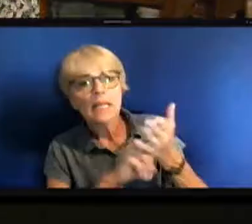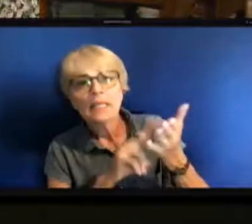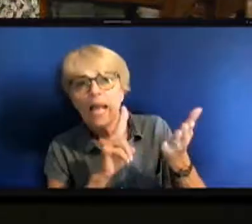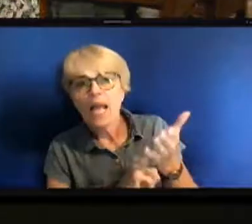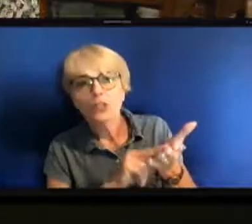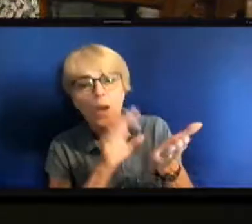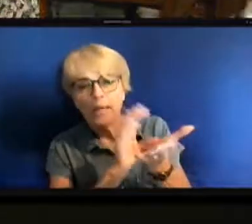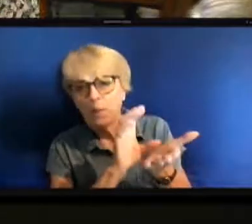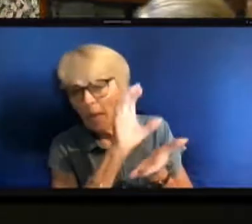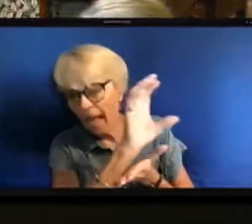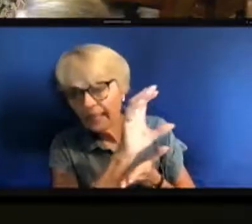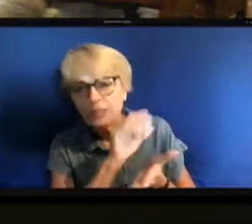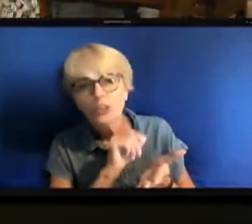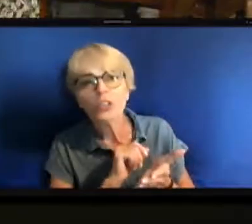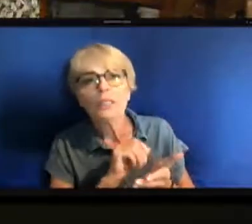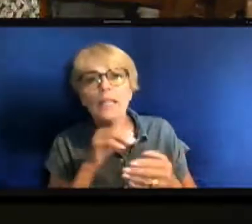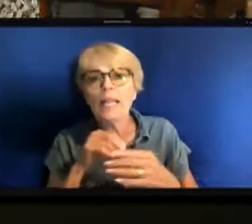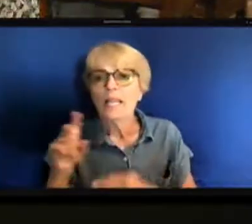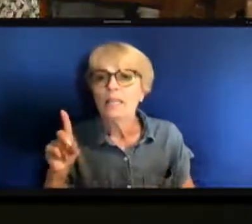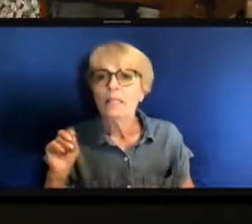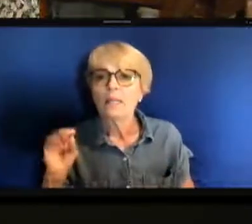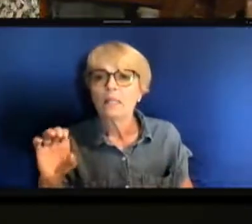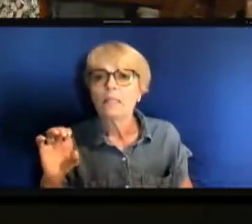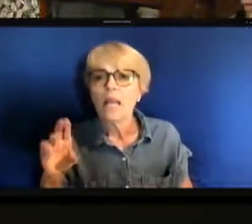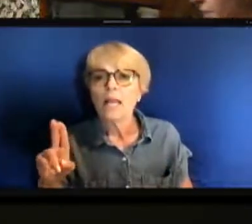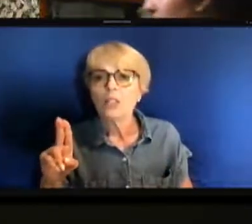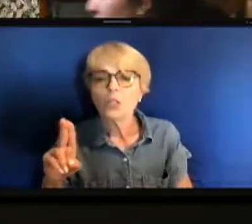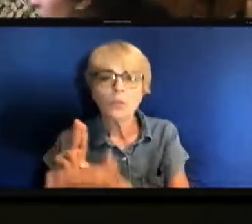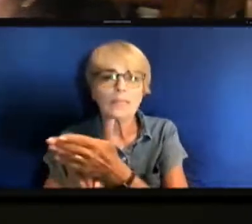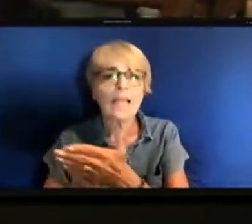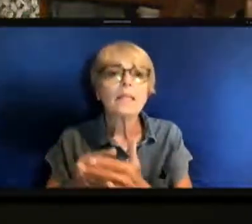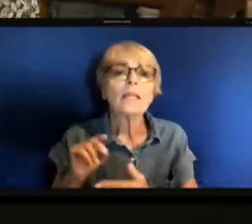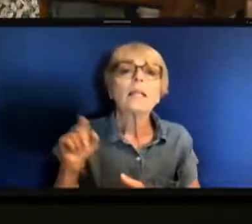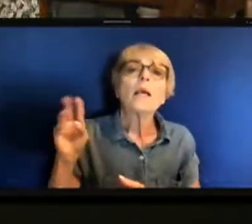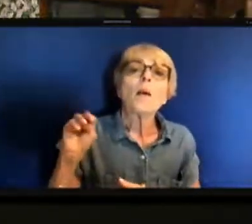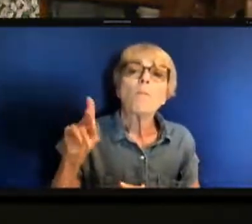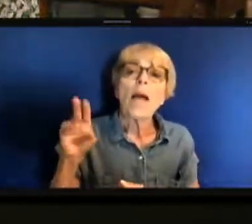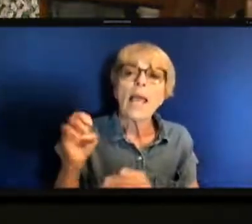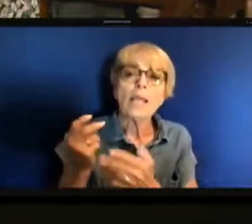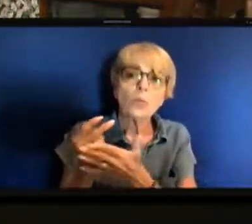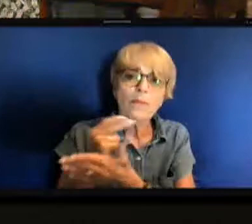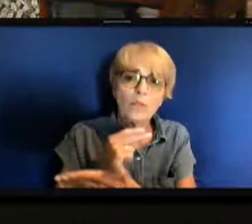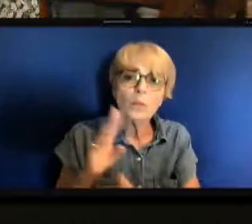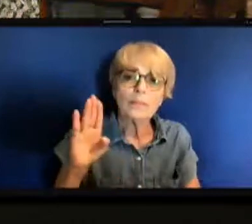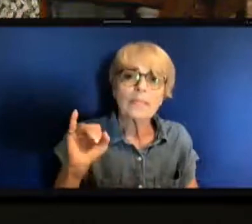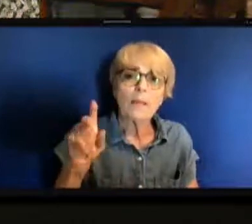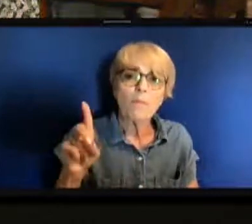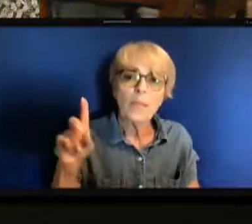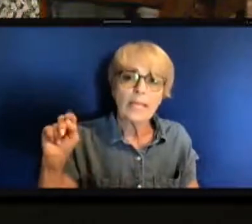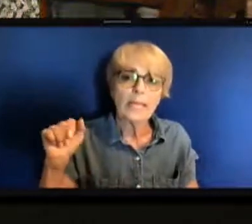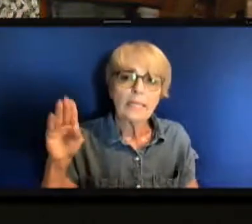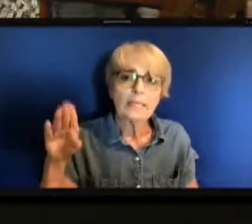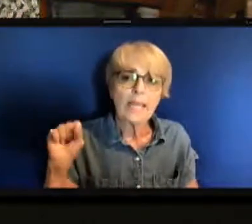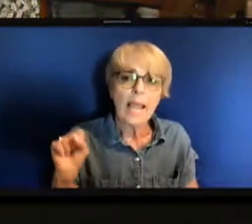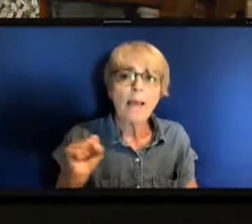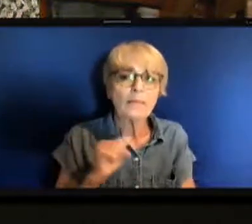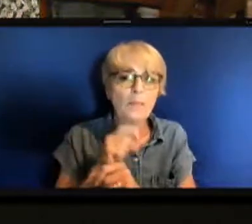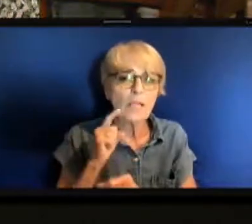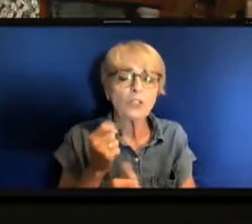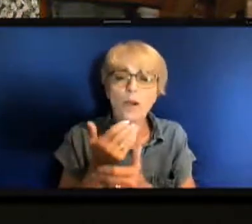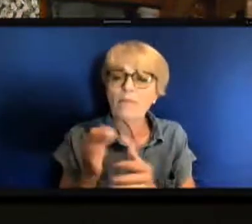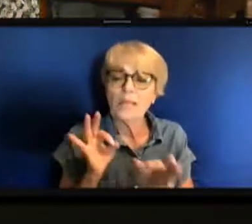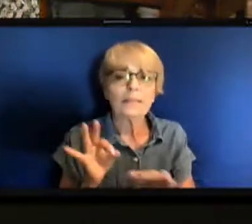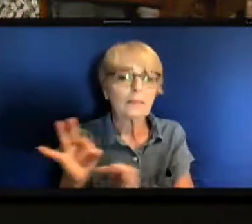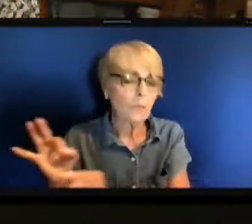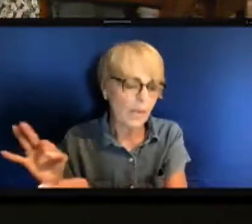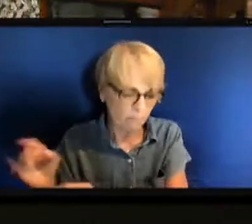when in DocuSign, right? But Mike does review the bid tabs to make sure that we've done our job right. Oh yeah, I'll make sure I get that. And